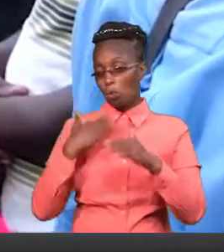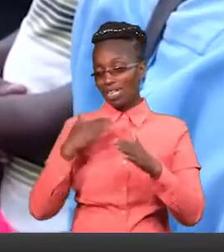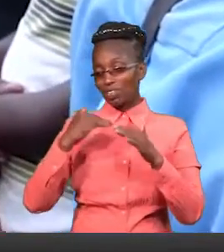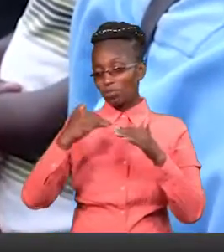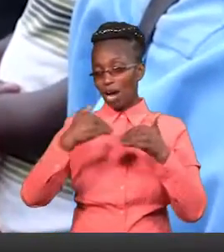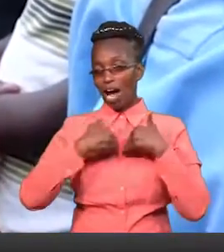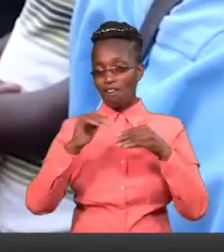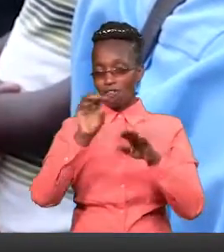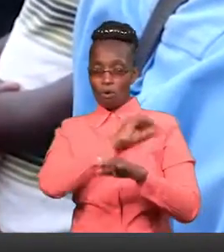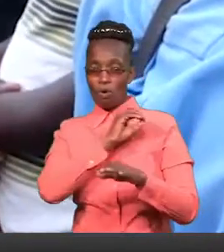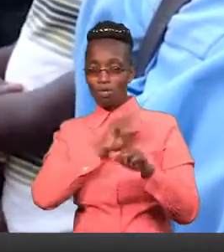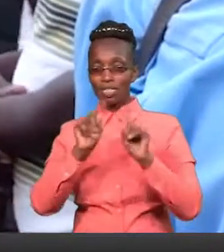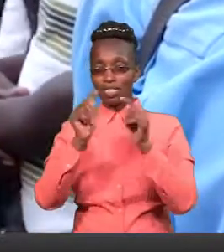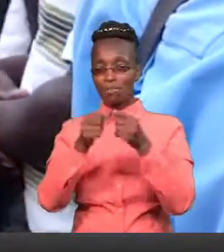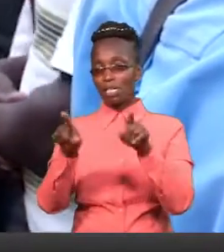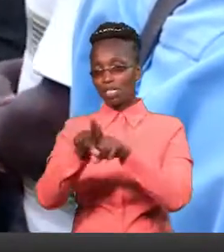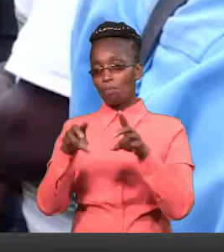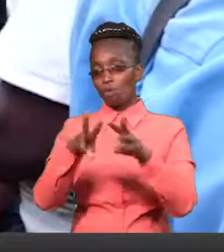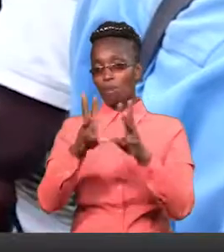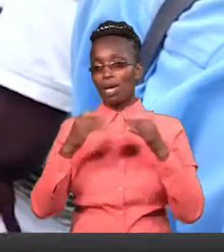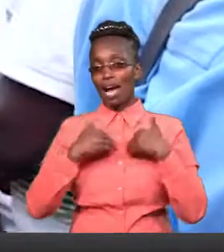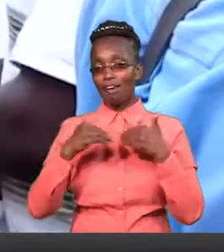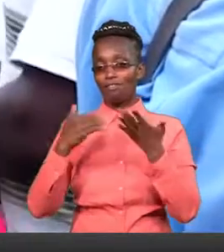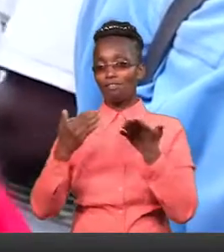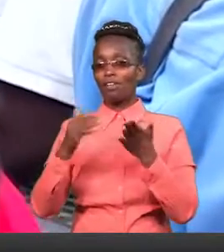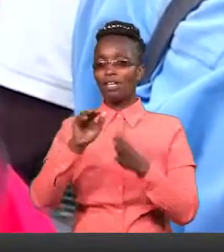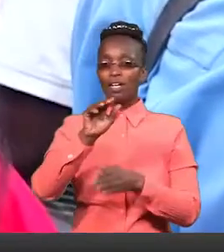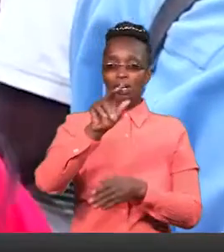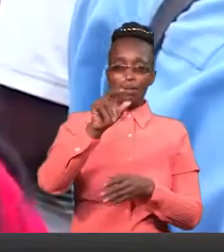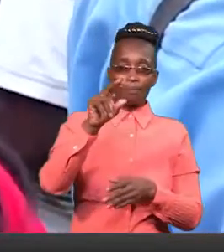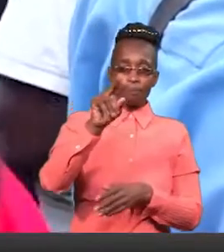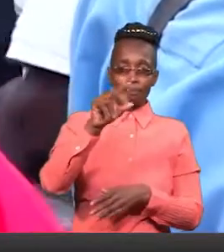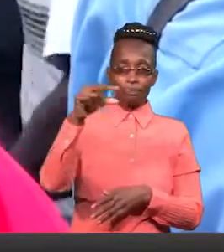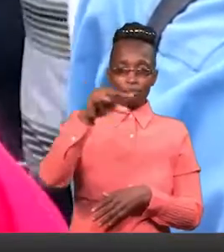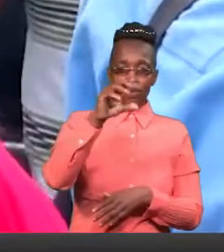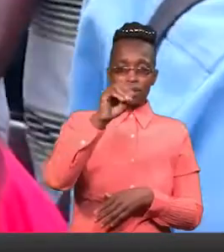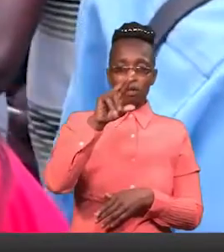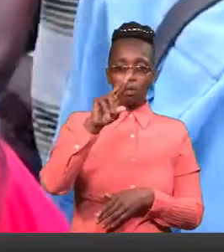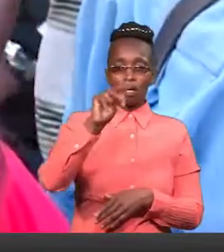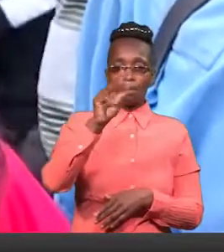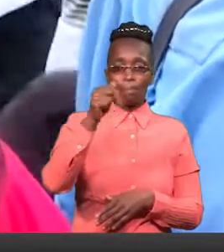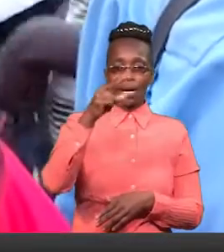like Gor Mahia, AFC. You know, we want to be competing, even go higher.